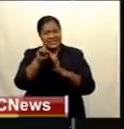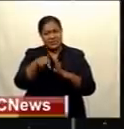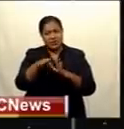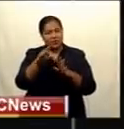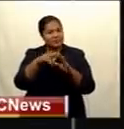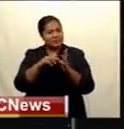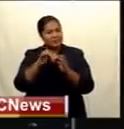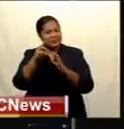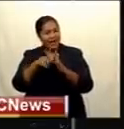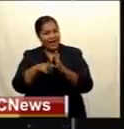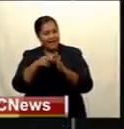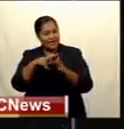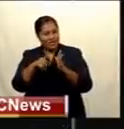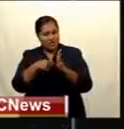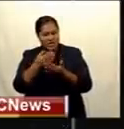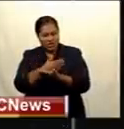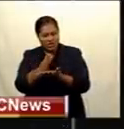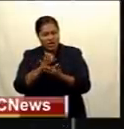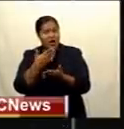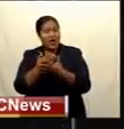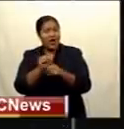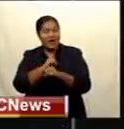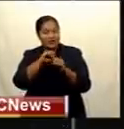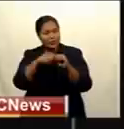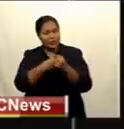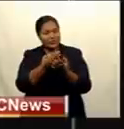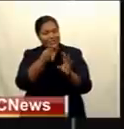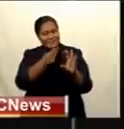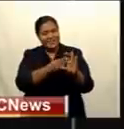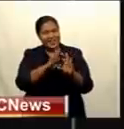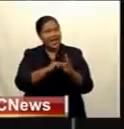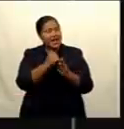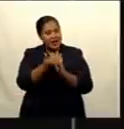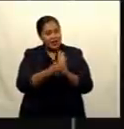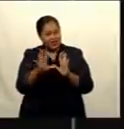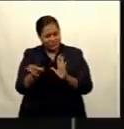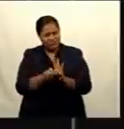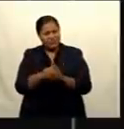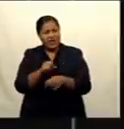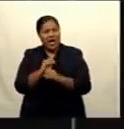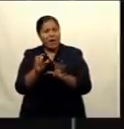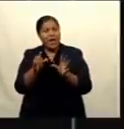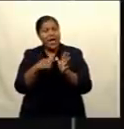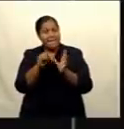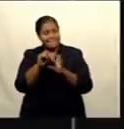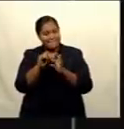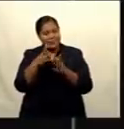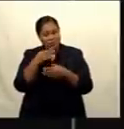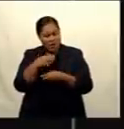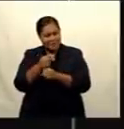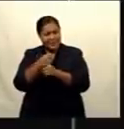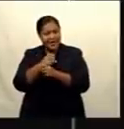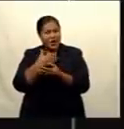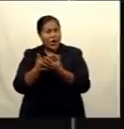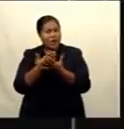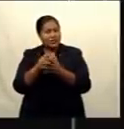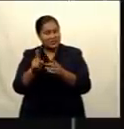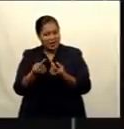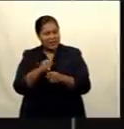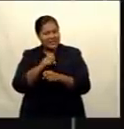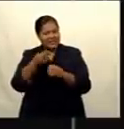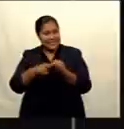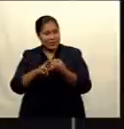fbcnews@fbc.com.fj or share it with us via our various social media accounts. You can also download our FBC app to keep updated with the very latest in